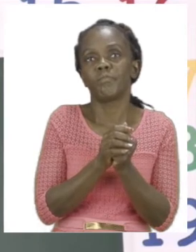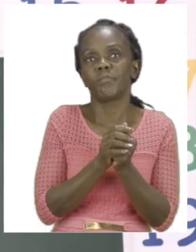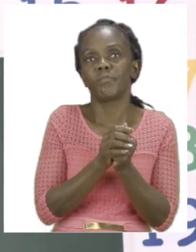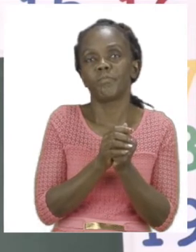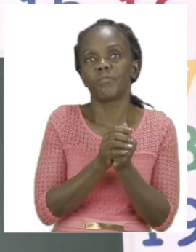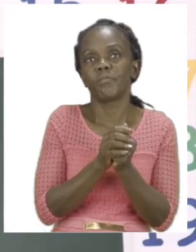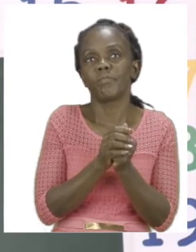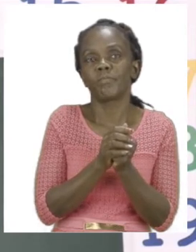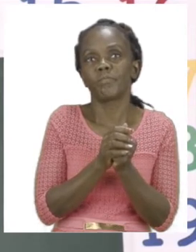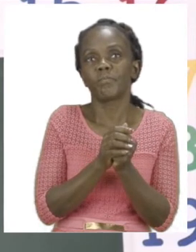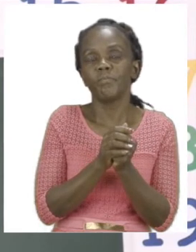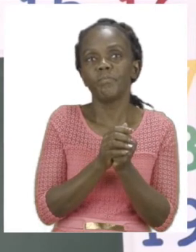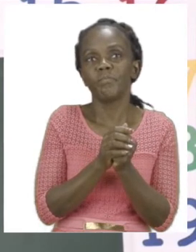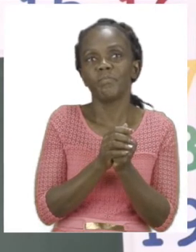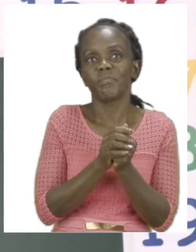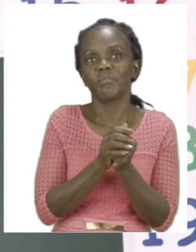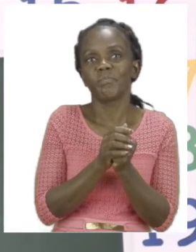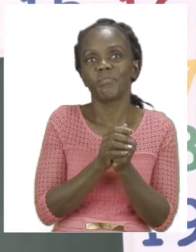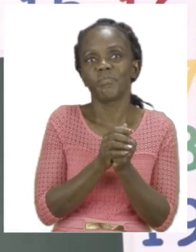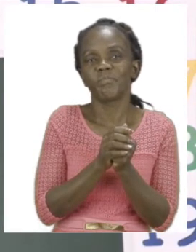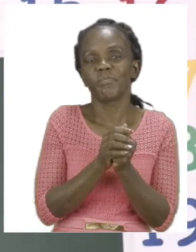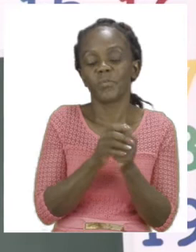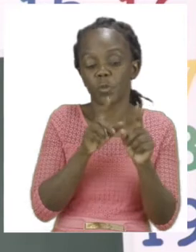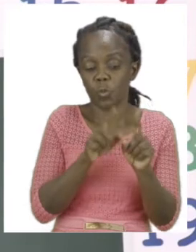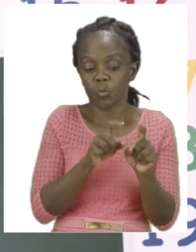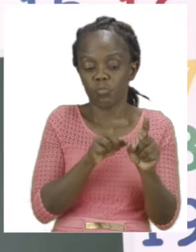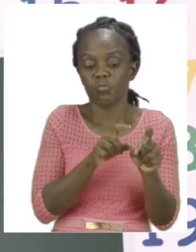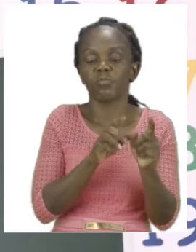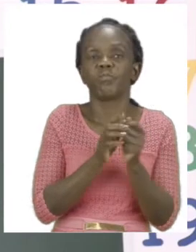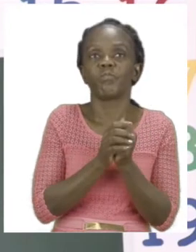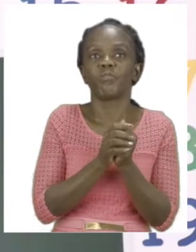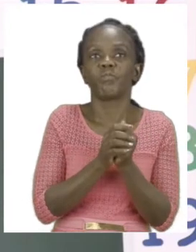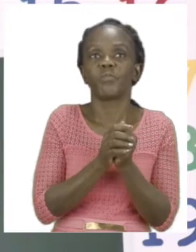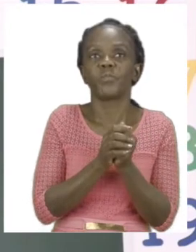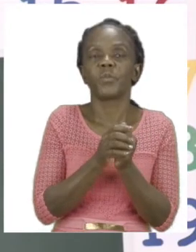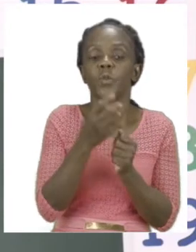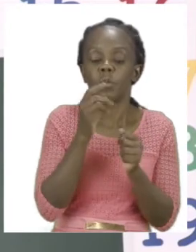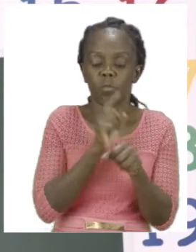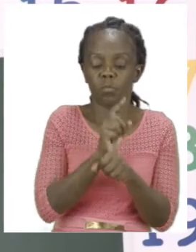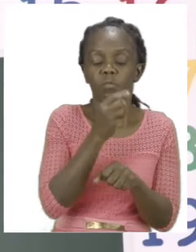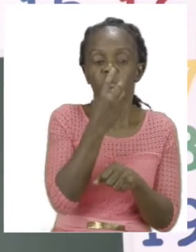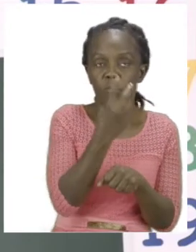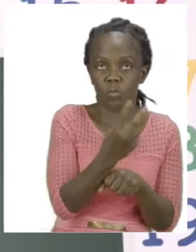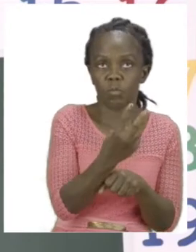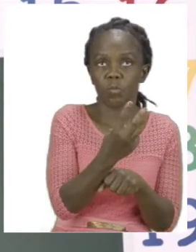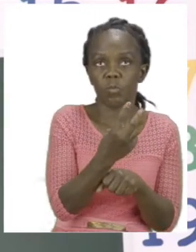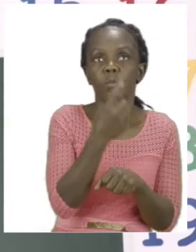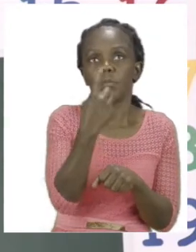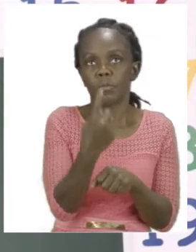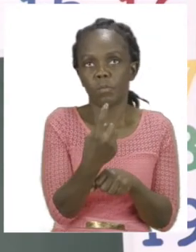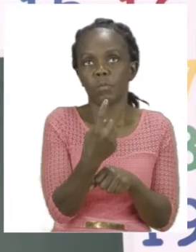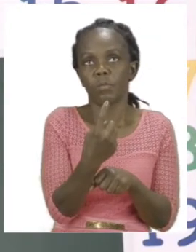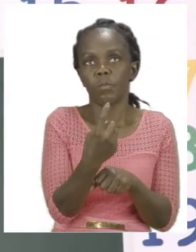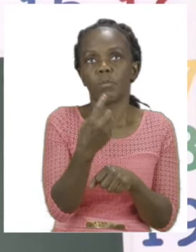now we have completed our pattern. Let's say the full pattern together. 2,